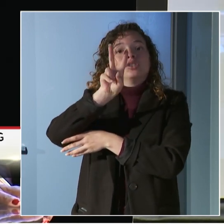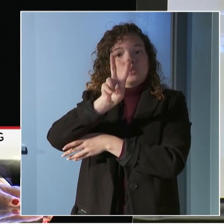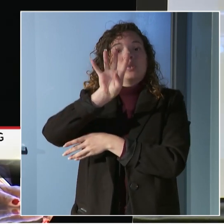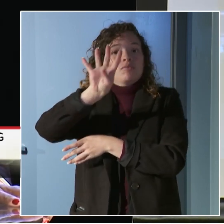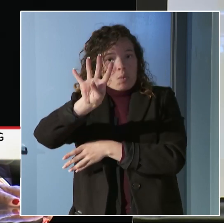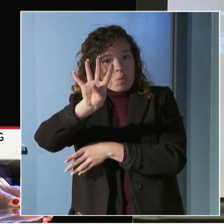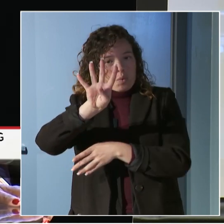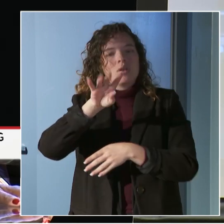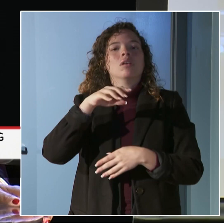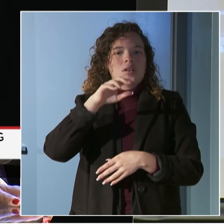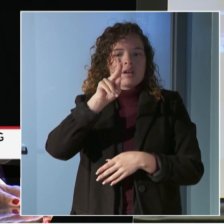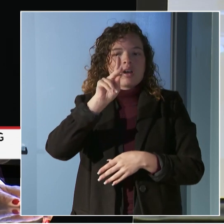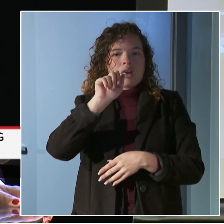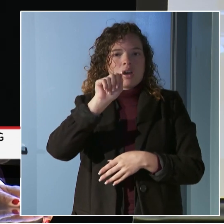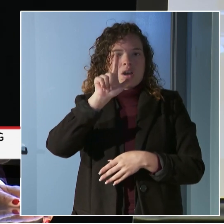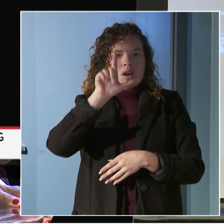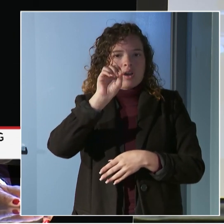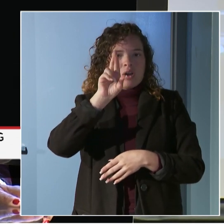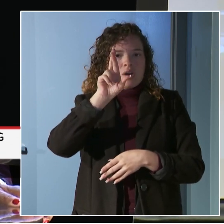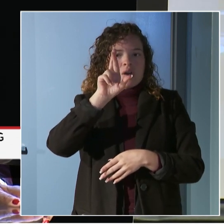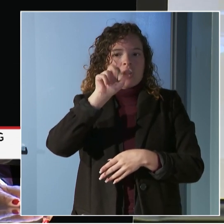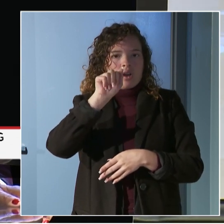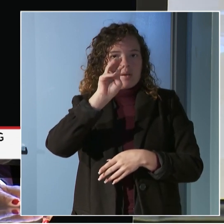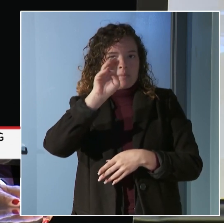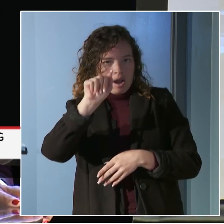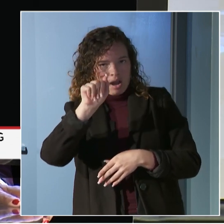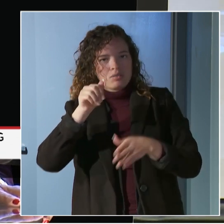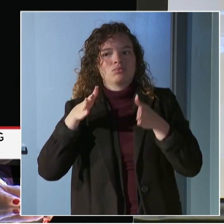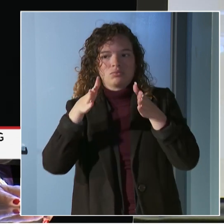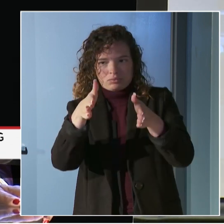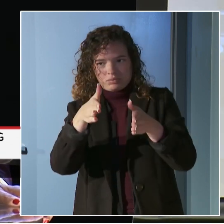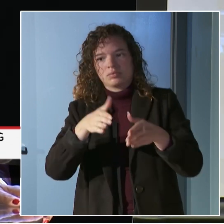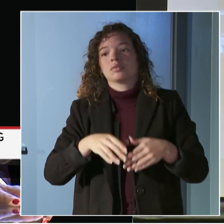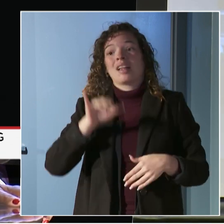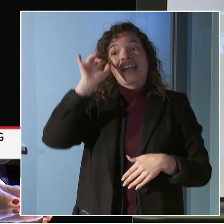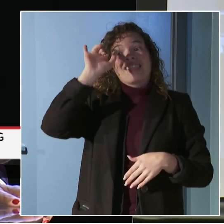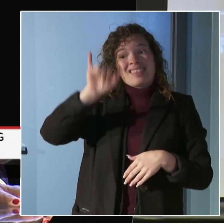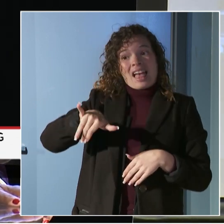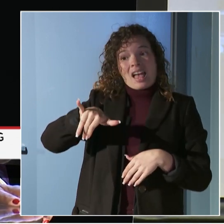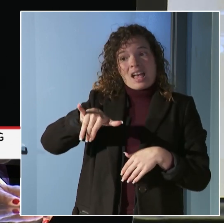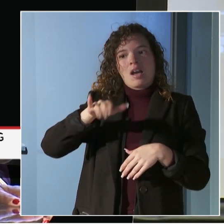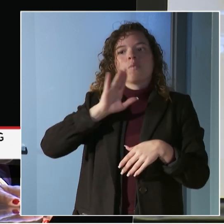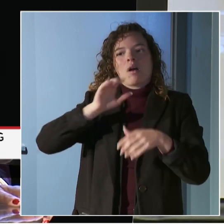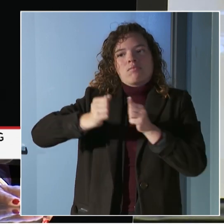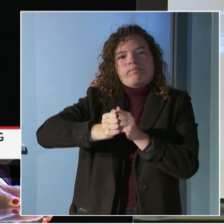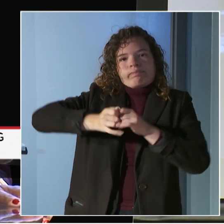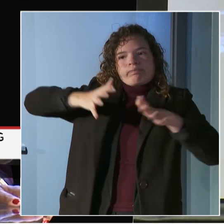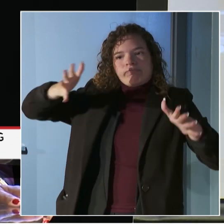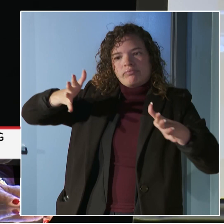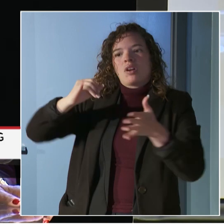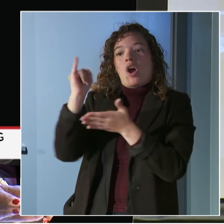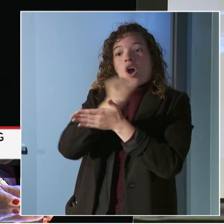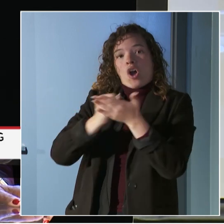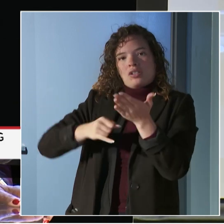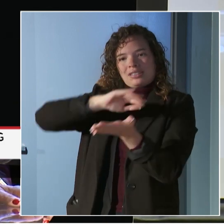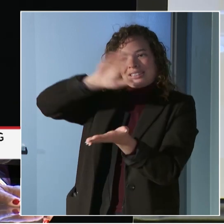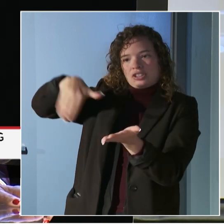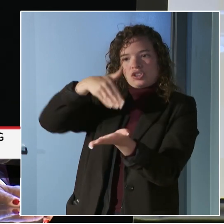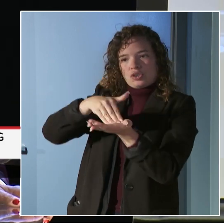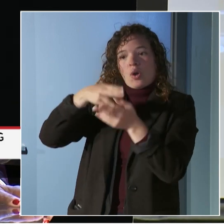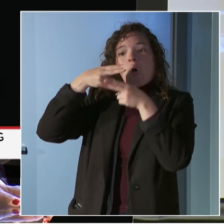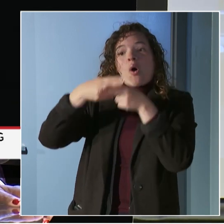That one includes a significant expansion for Sitar Art Center, and we're calling it Sitar Next Door.